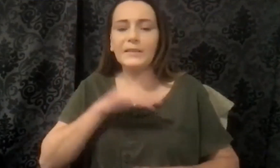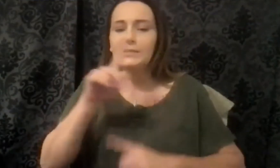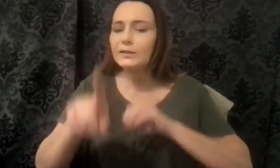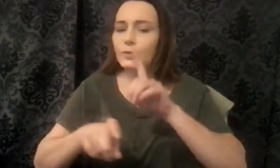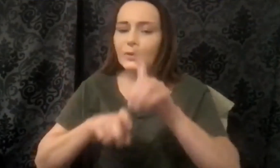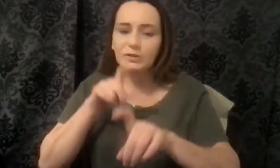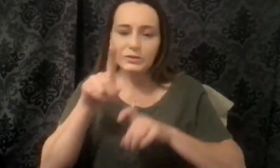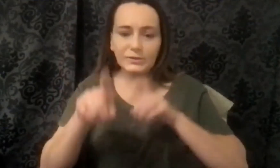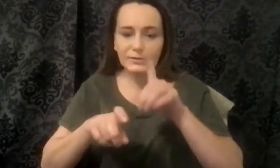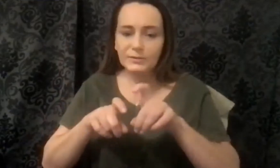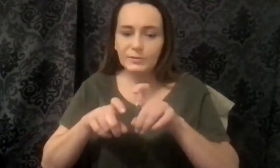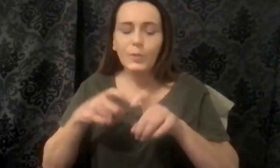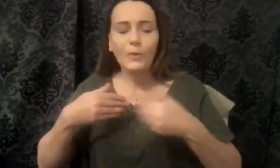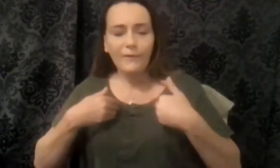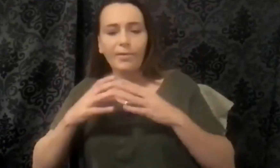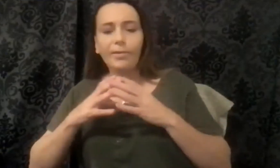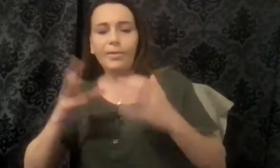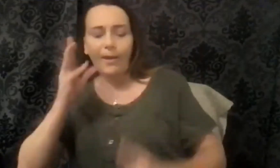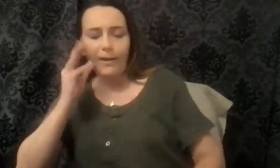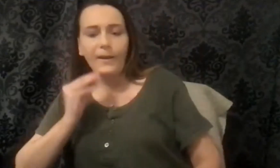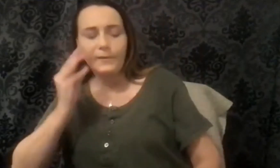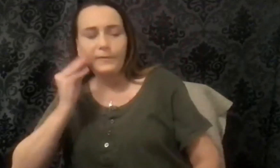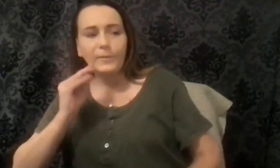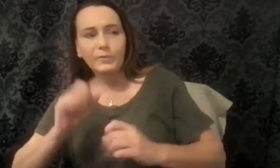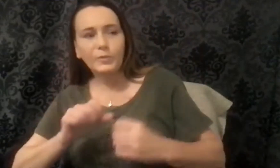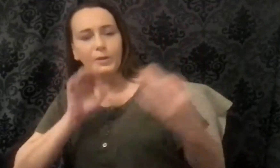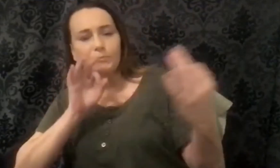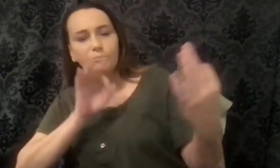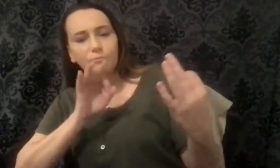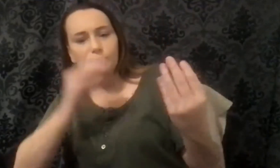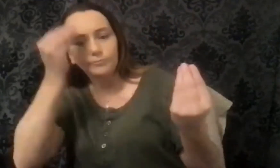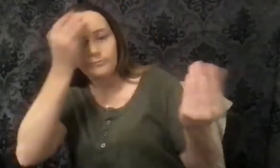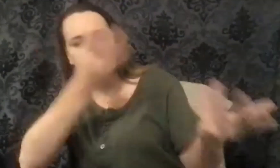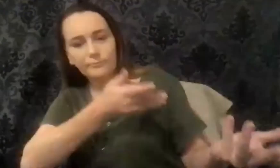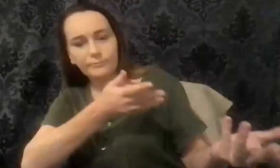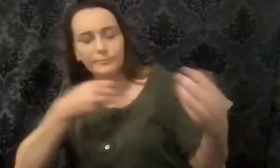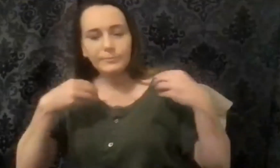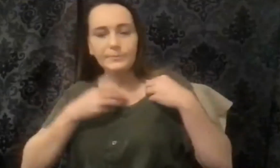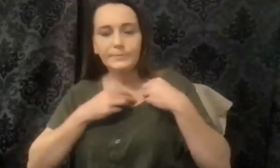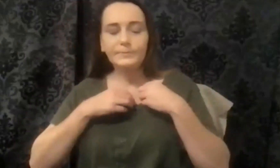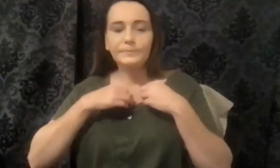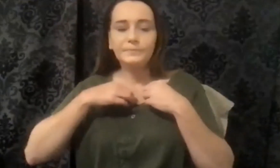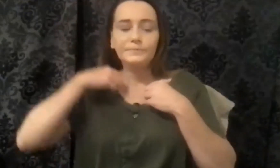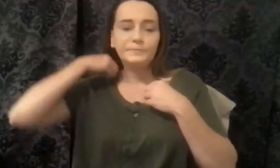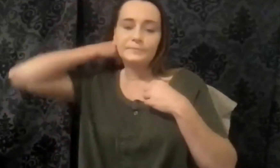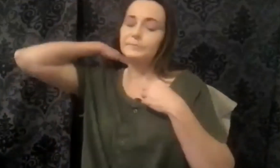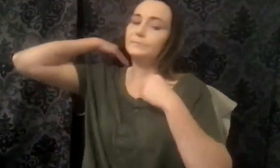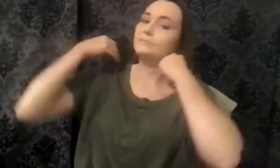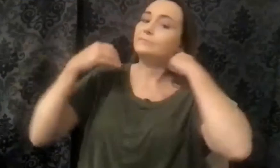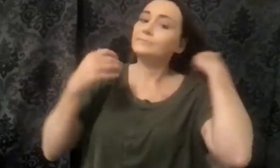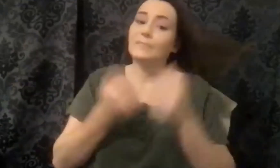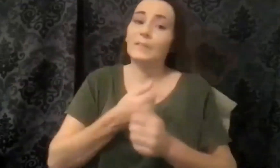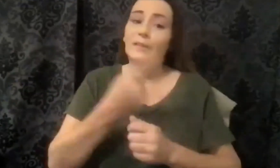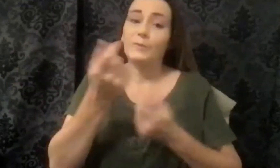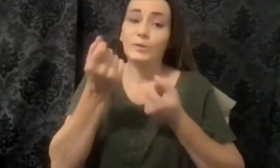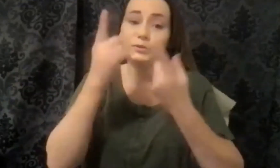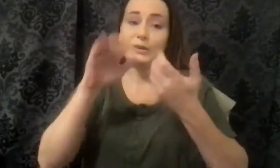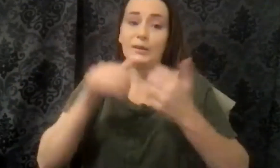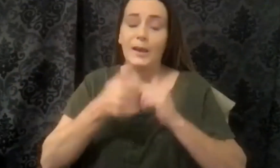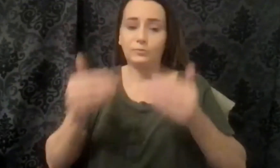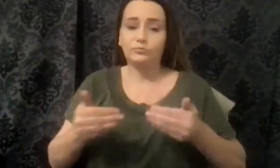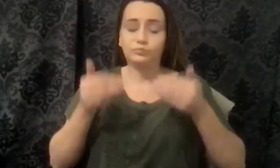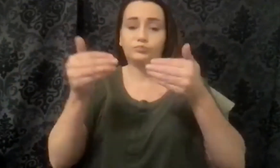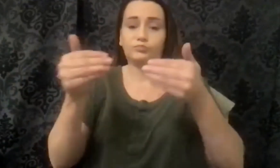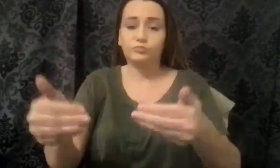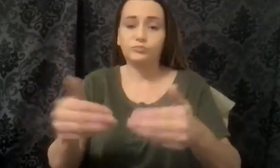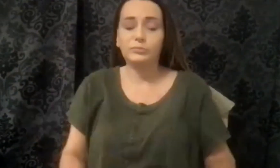you have a lot of experience here that will be able to answer those questions. Okay, everyone understand how we're going to go ahead and do this? Any